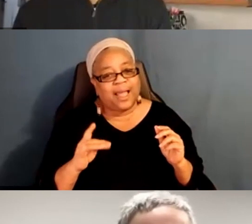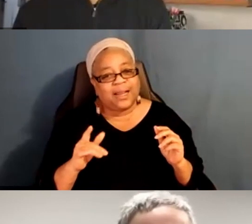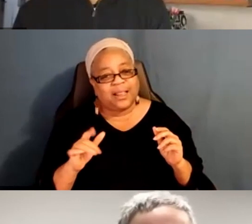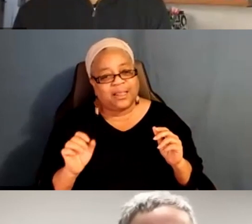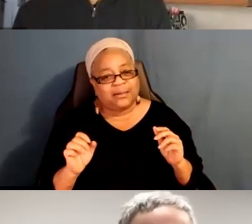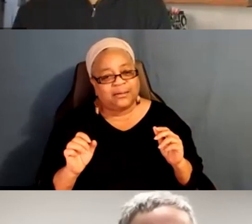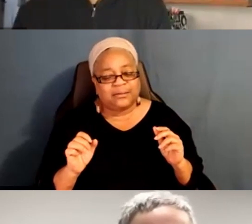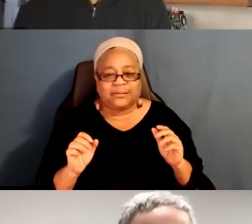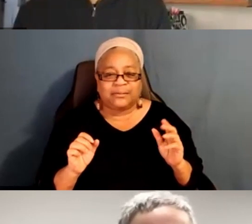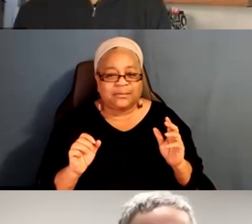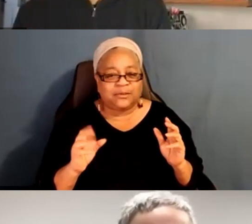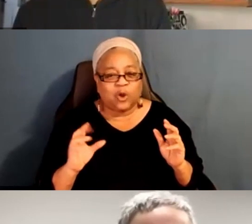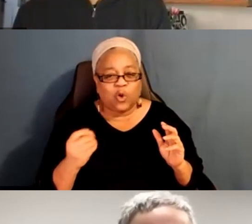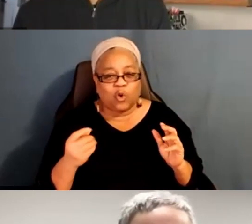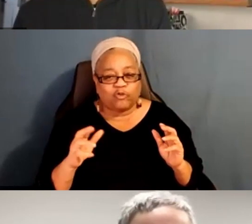Broom.